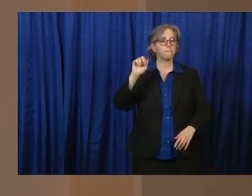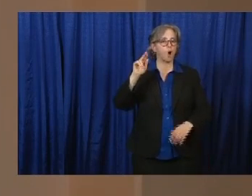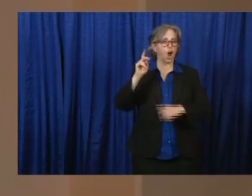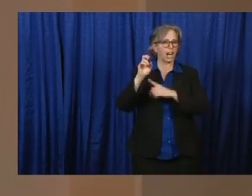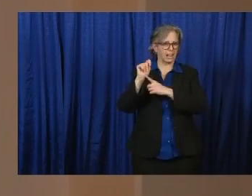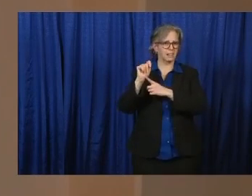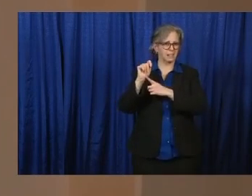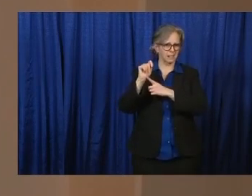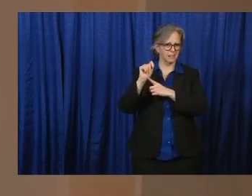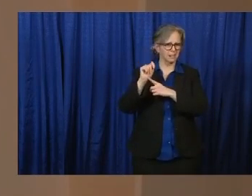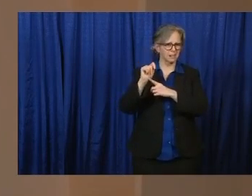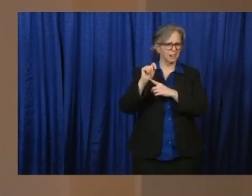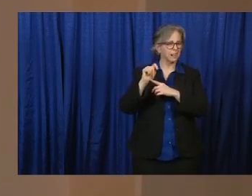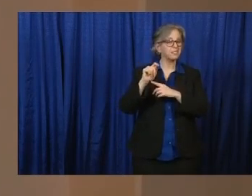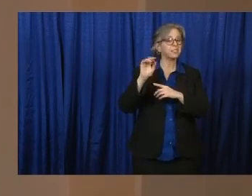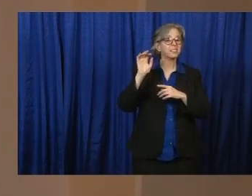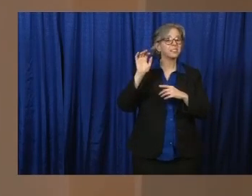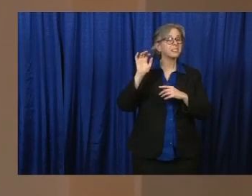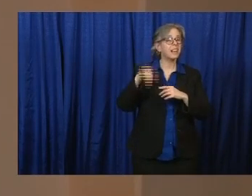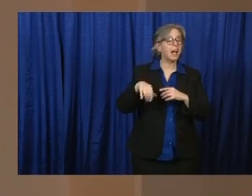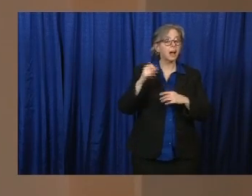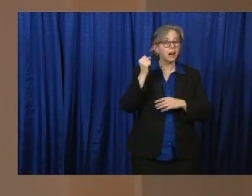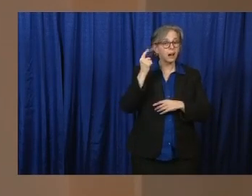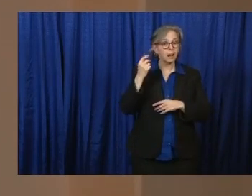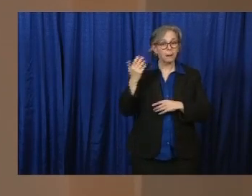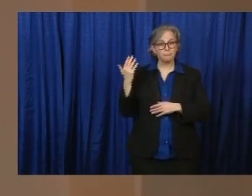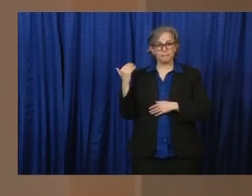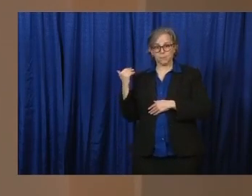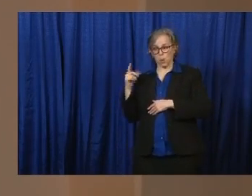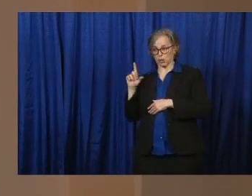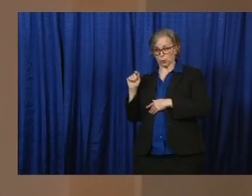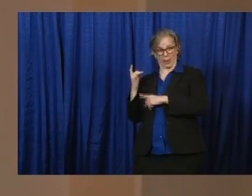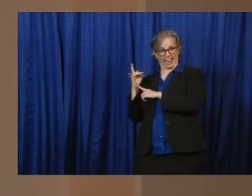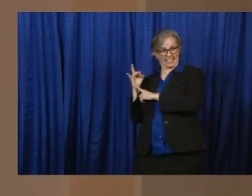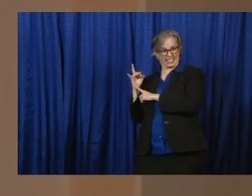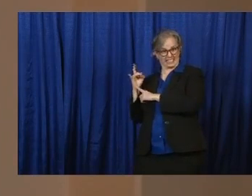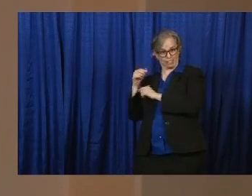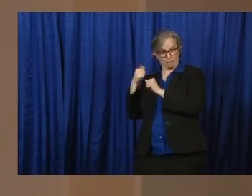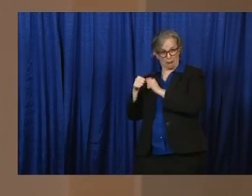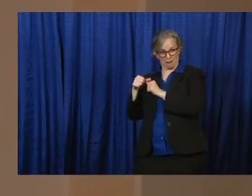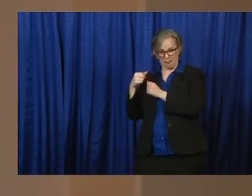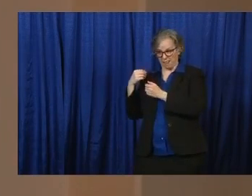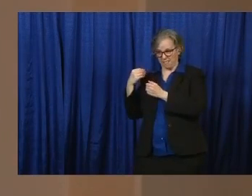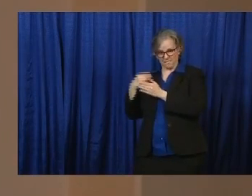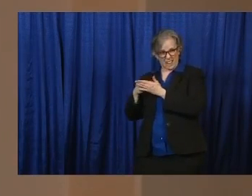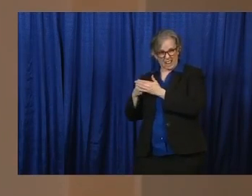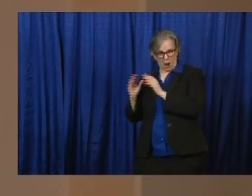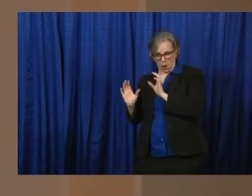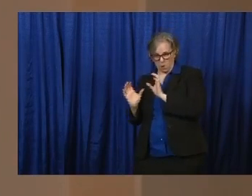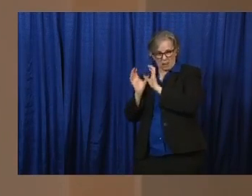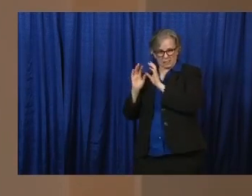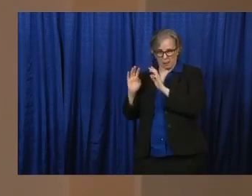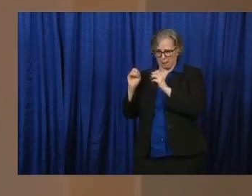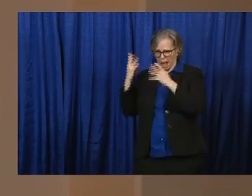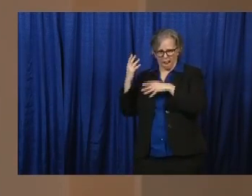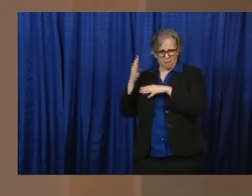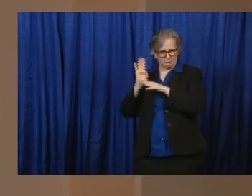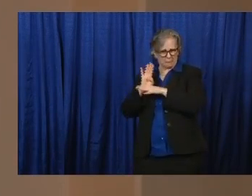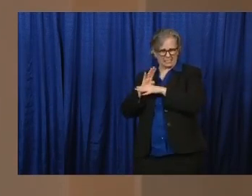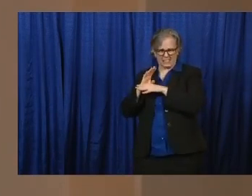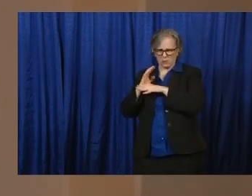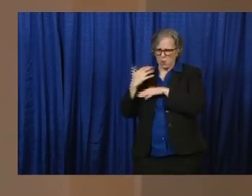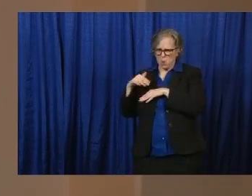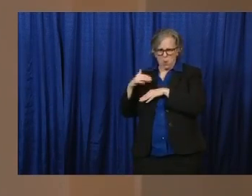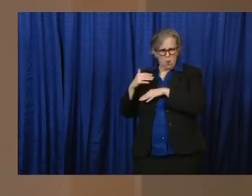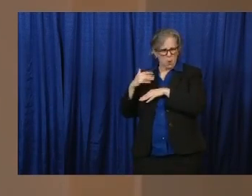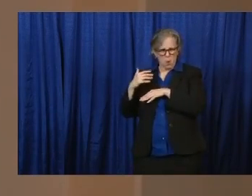financial crisis of 2018, we had a lot of businesses that weren't able to